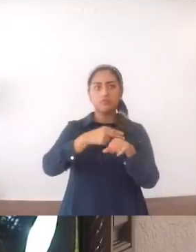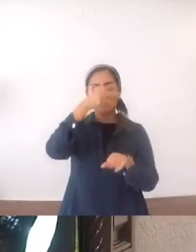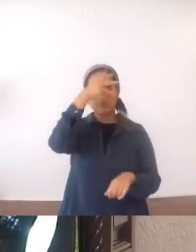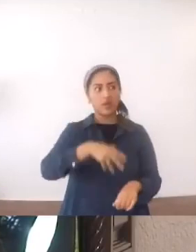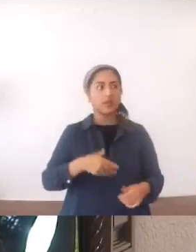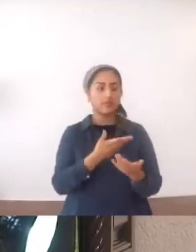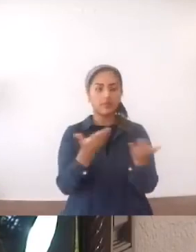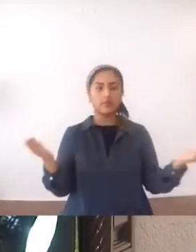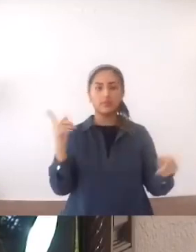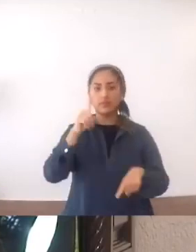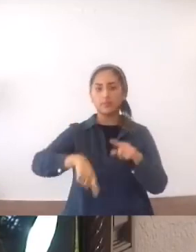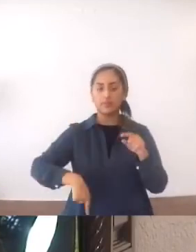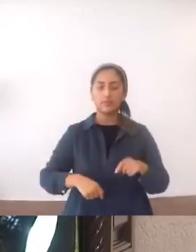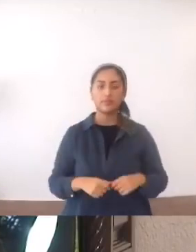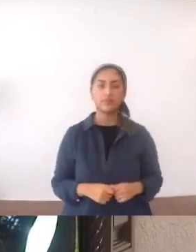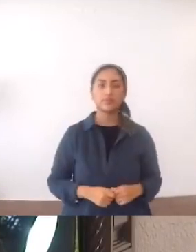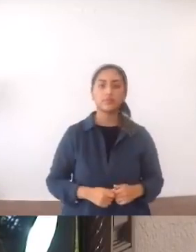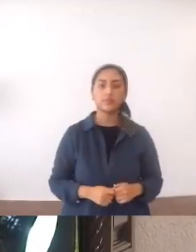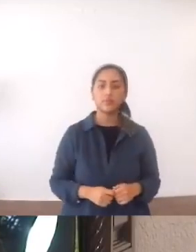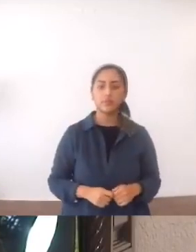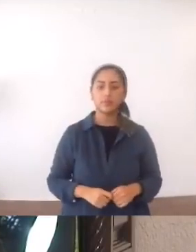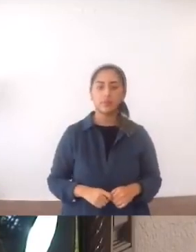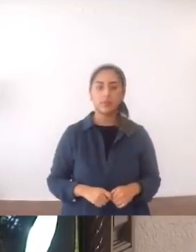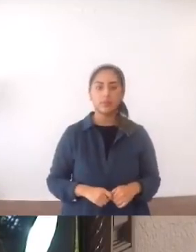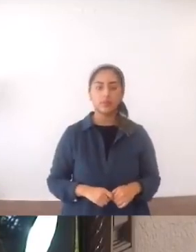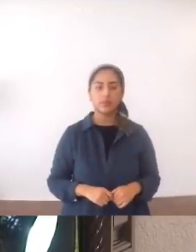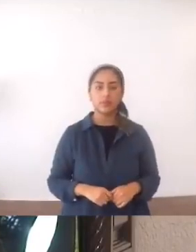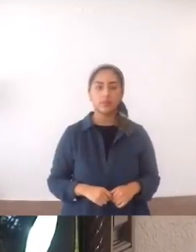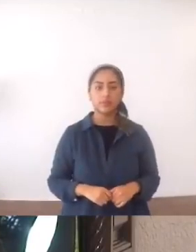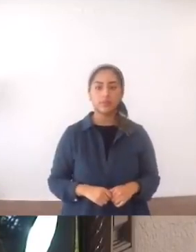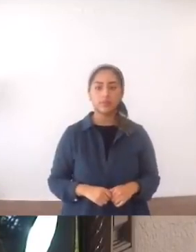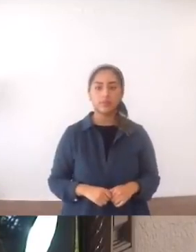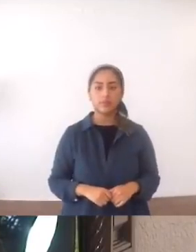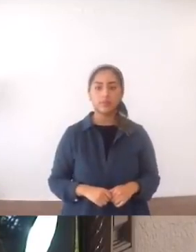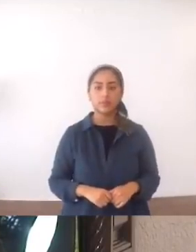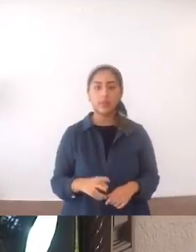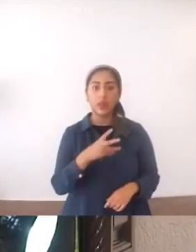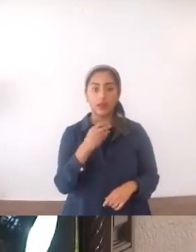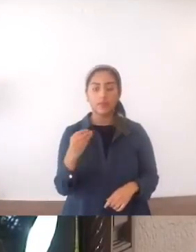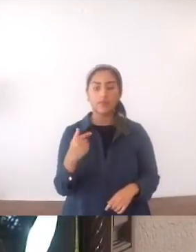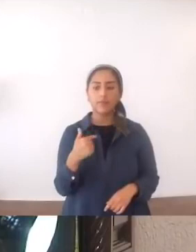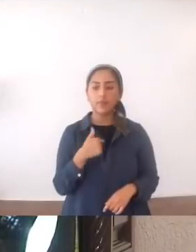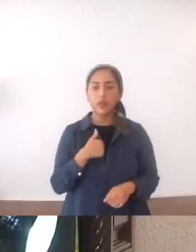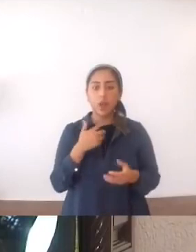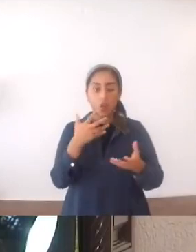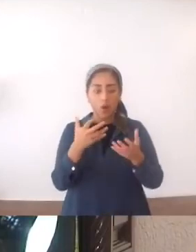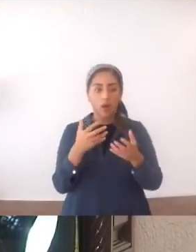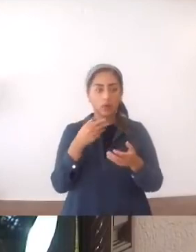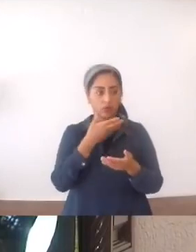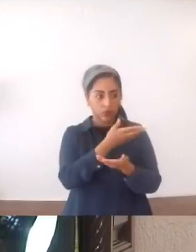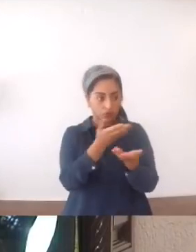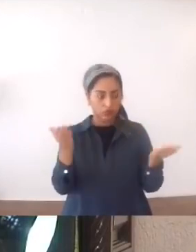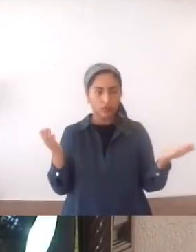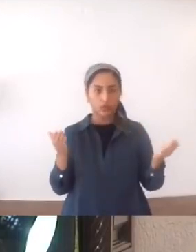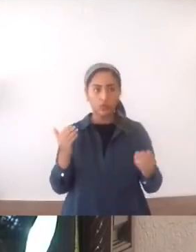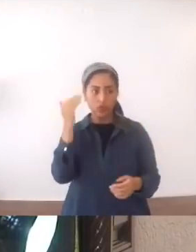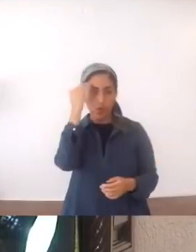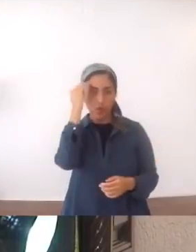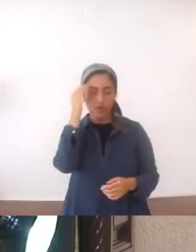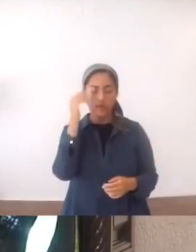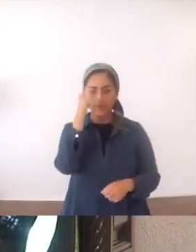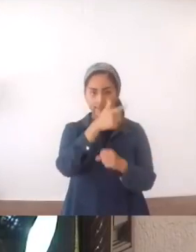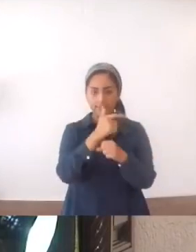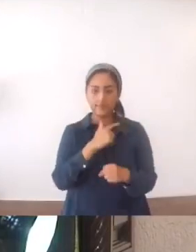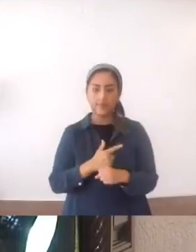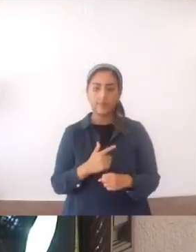en la tierra, So then the Messiah cannot be named in the same name as someone here on earth. Entonces estoy haciendo esta observación,